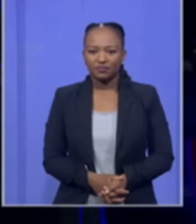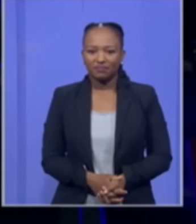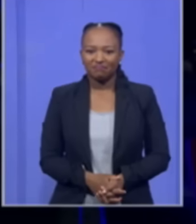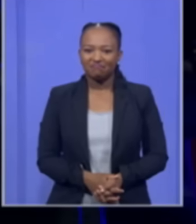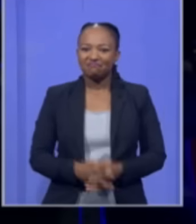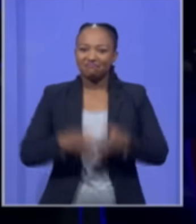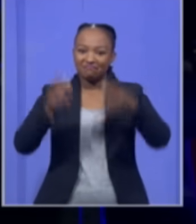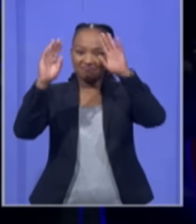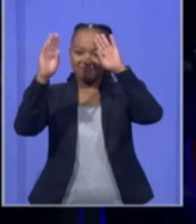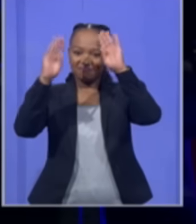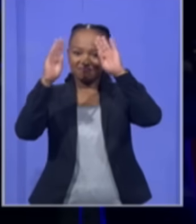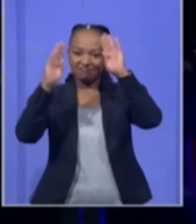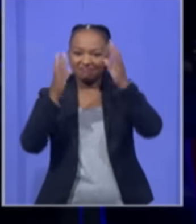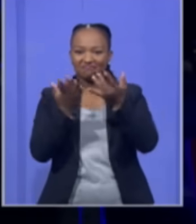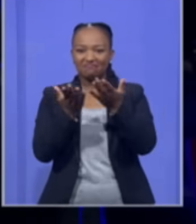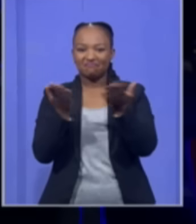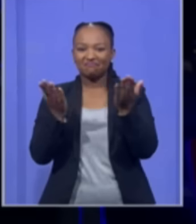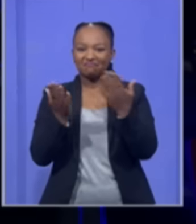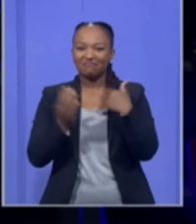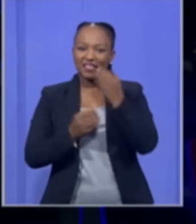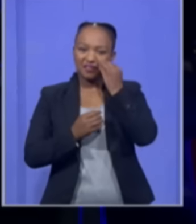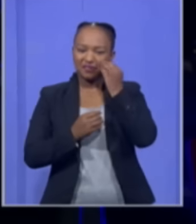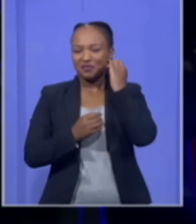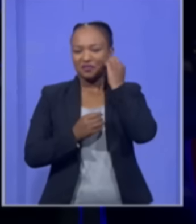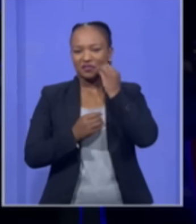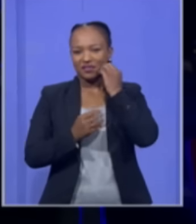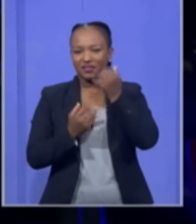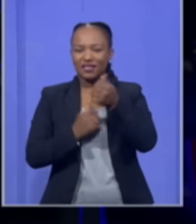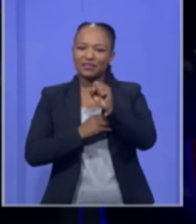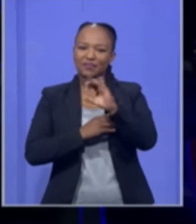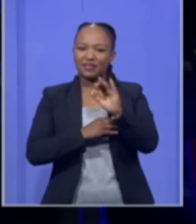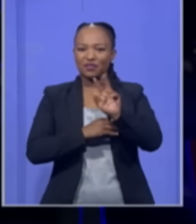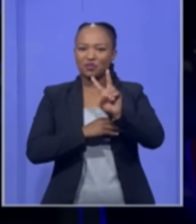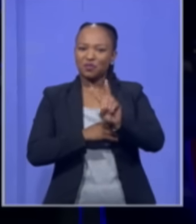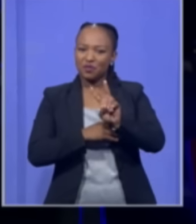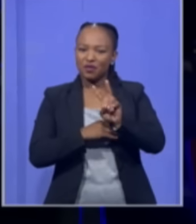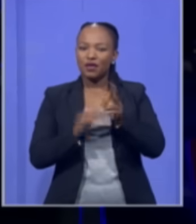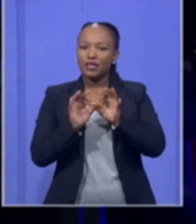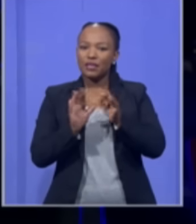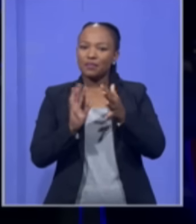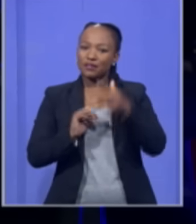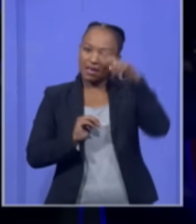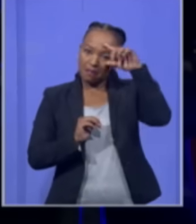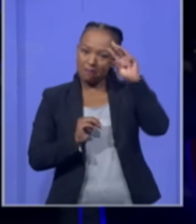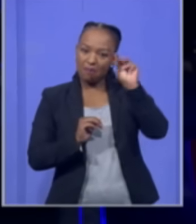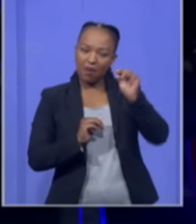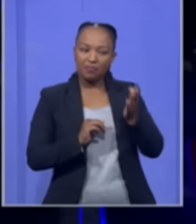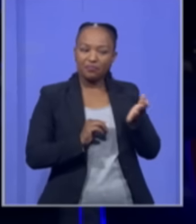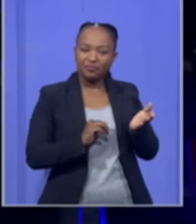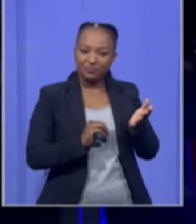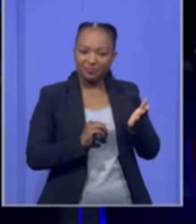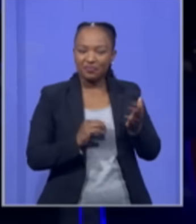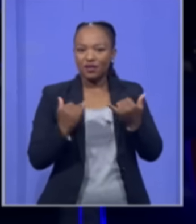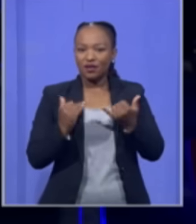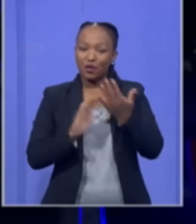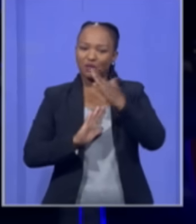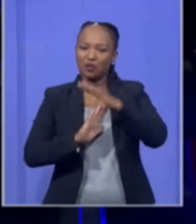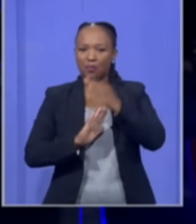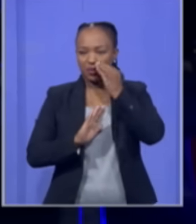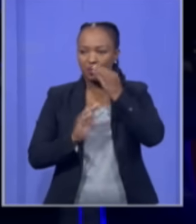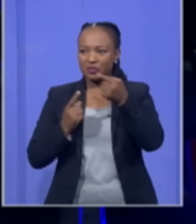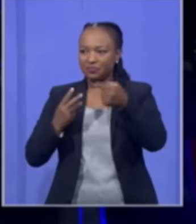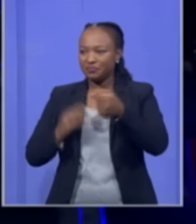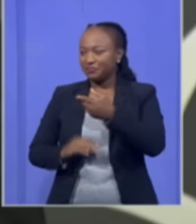Dumelang baheso la moetswe kgasong ena ya ditaba tsa Sesotho SABC2 puong ya matsoho ke na le Mphotime ha re di thakgole ka dihlooho tsa